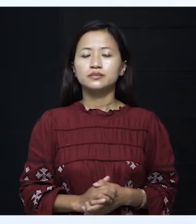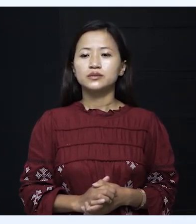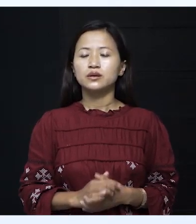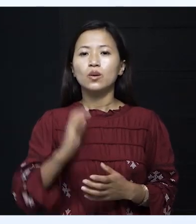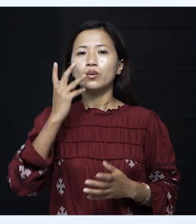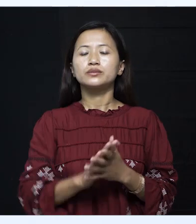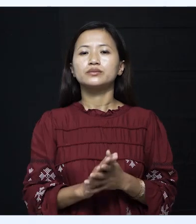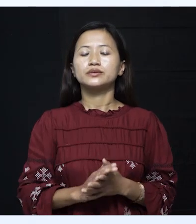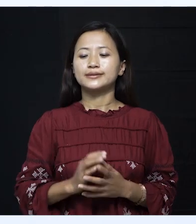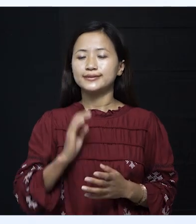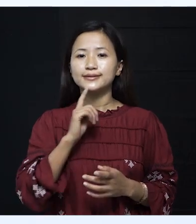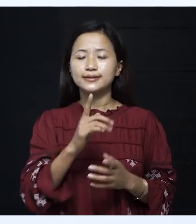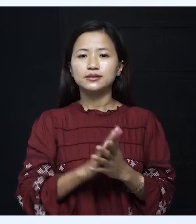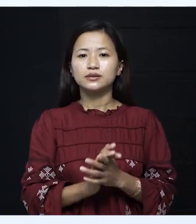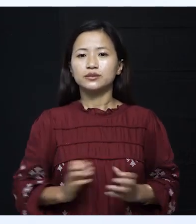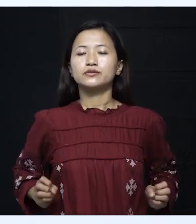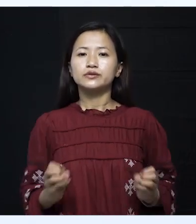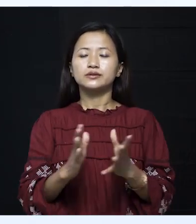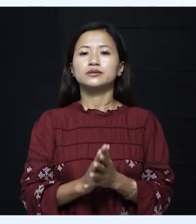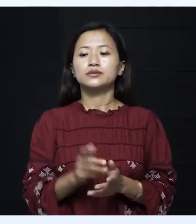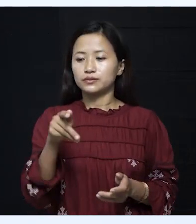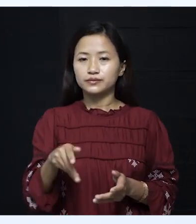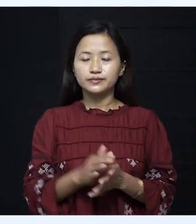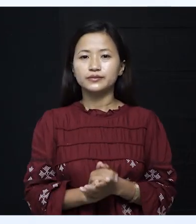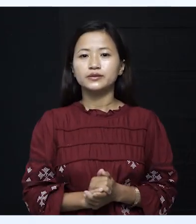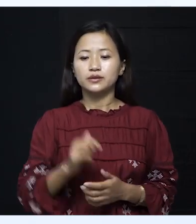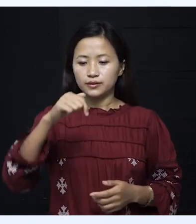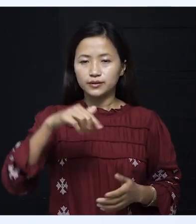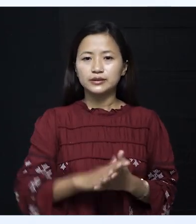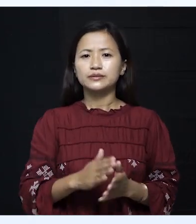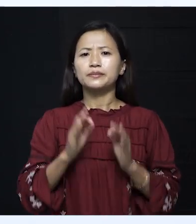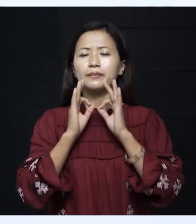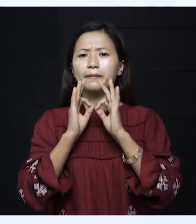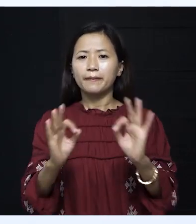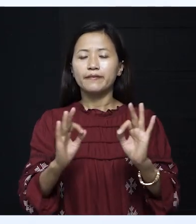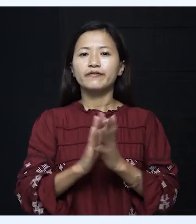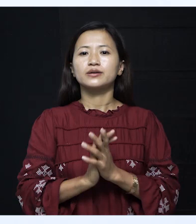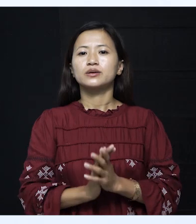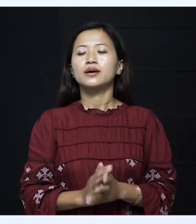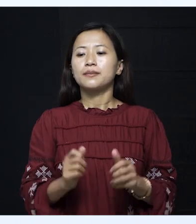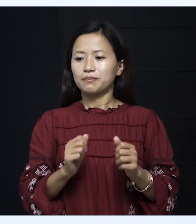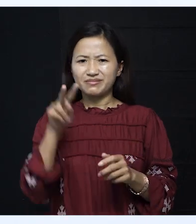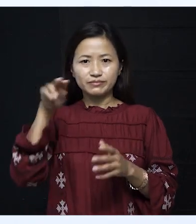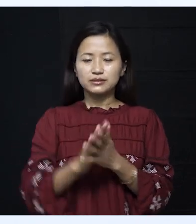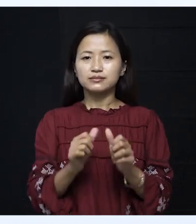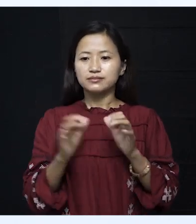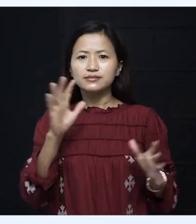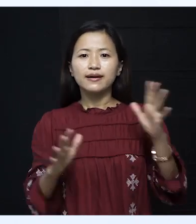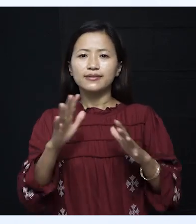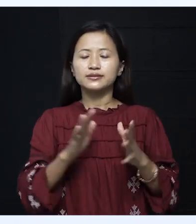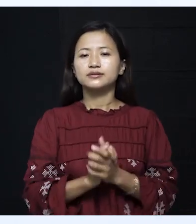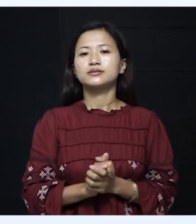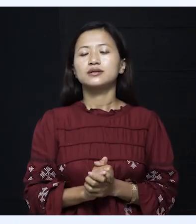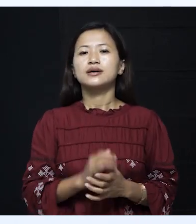So when we say perfect, before we start with these, when we say perfect, we mean that an action, we mean